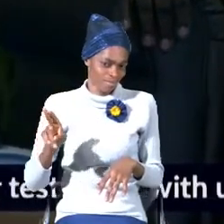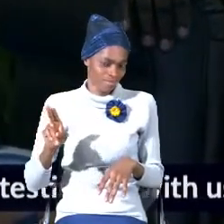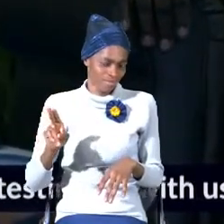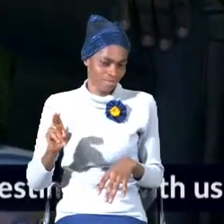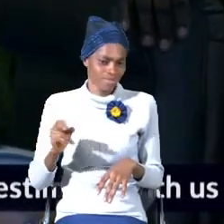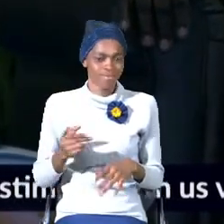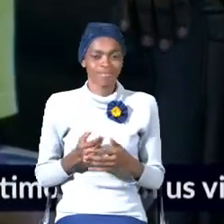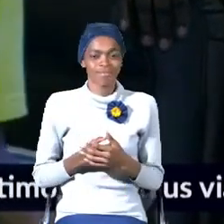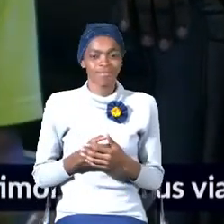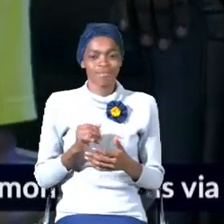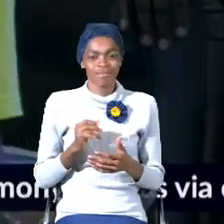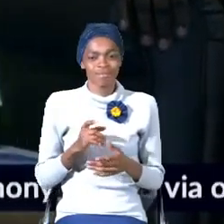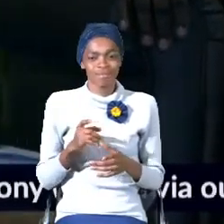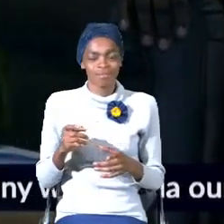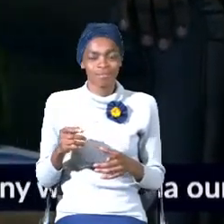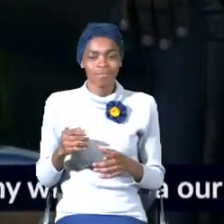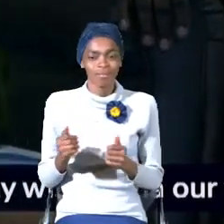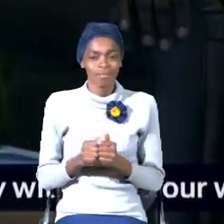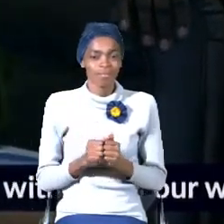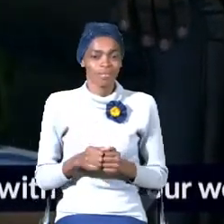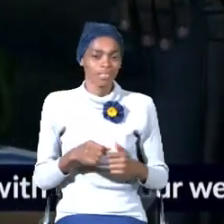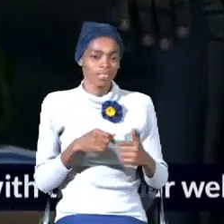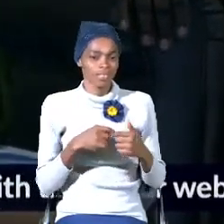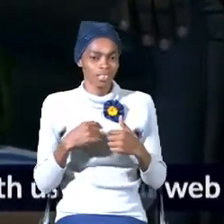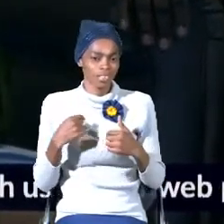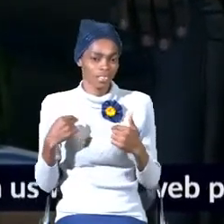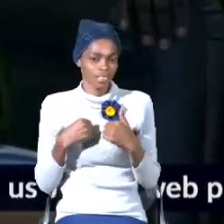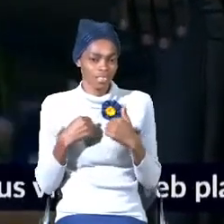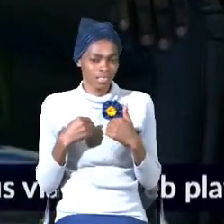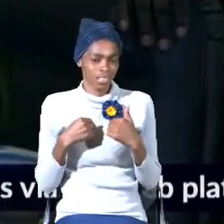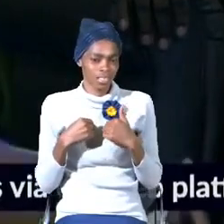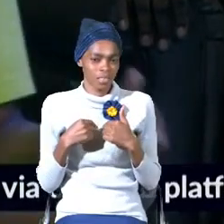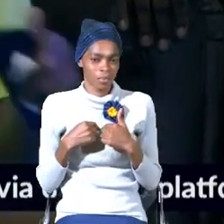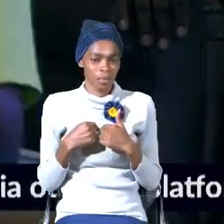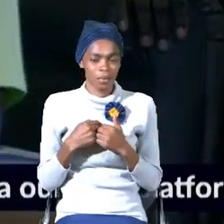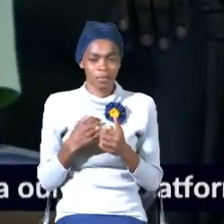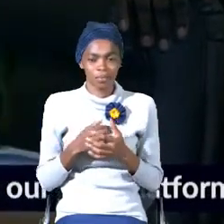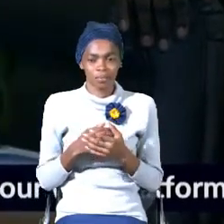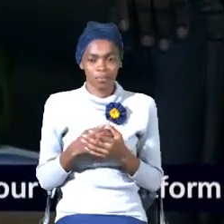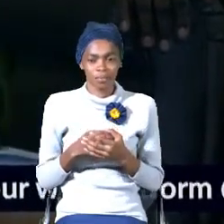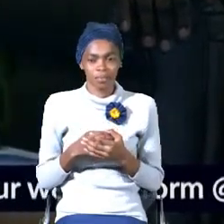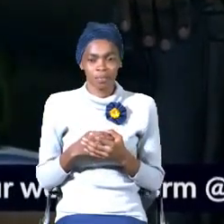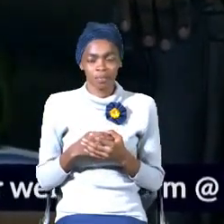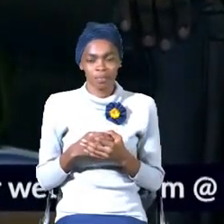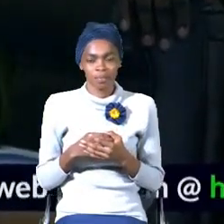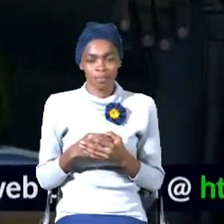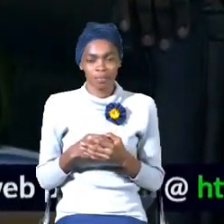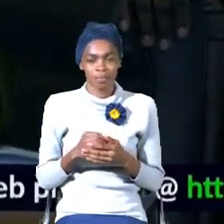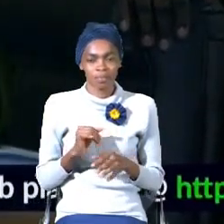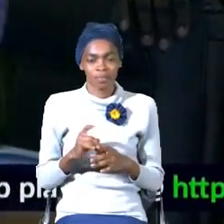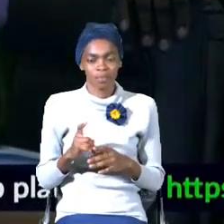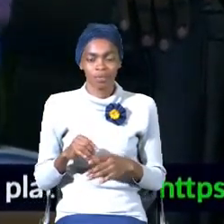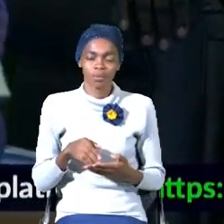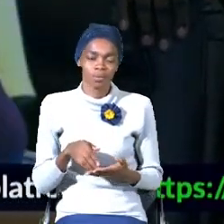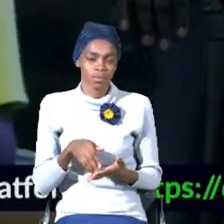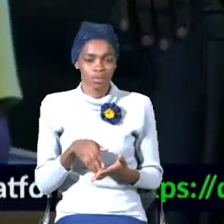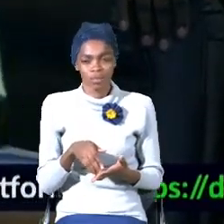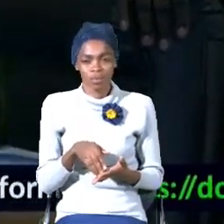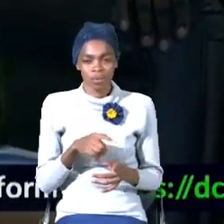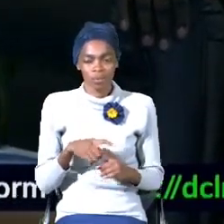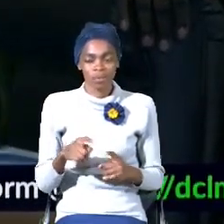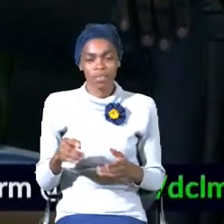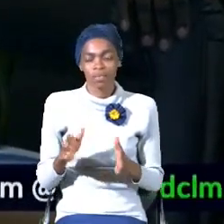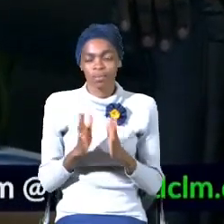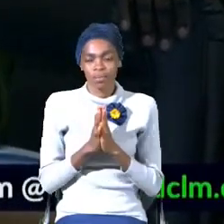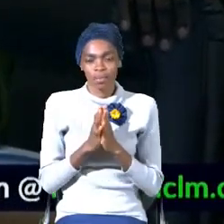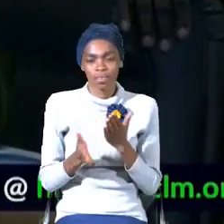So I believed God. That day, I wasn't even in the mood to do anything because I was so weak and everything. But I just prayed a simple prayer